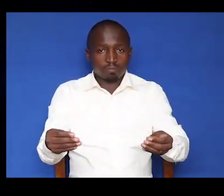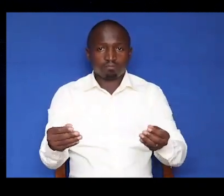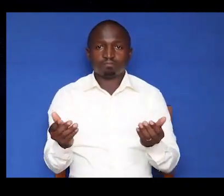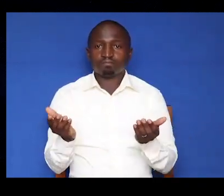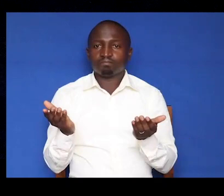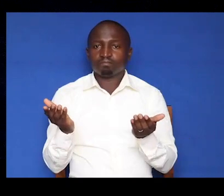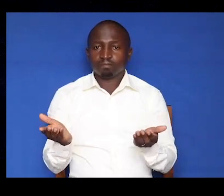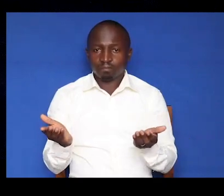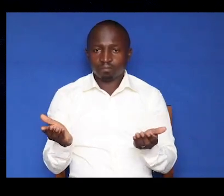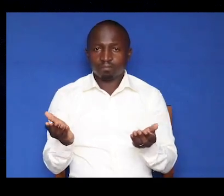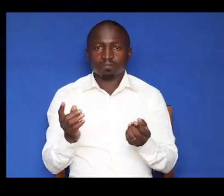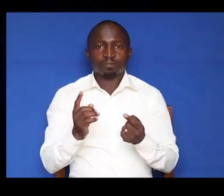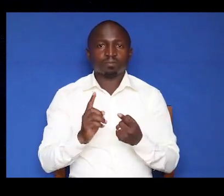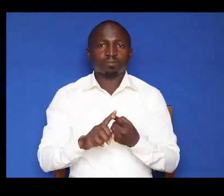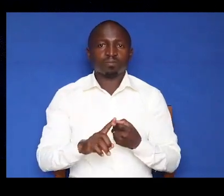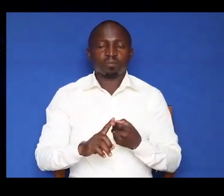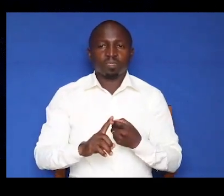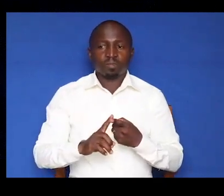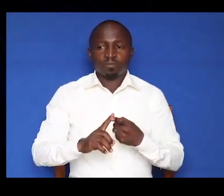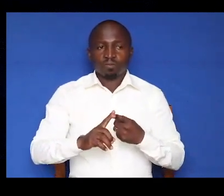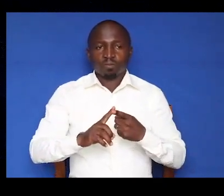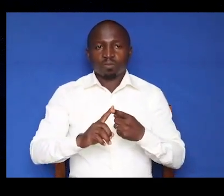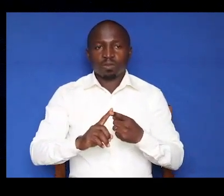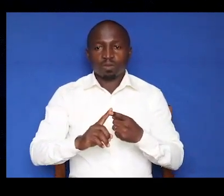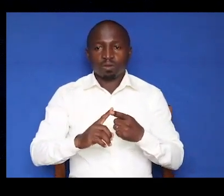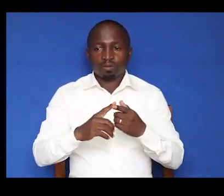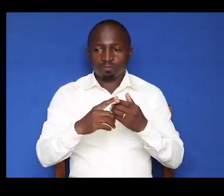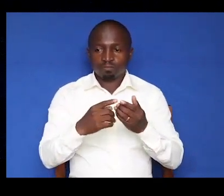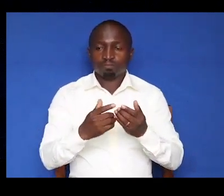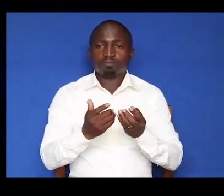It means oceanic basin